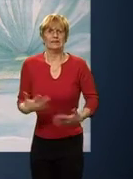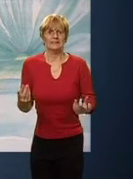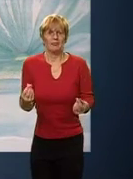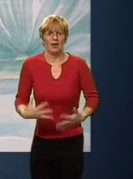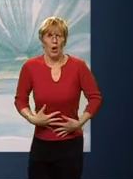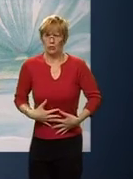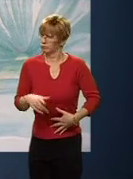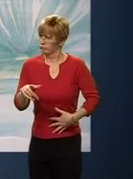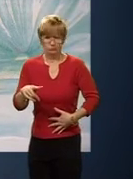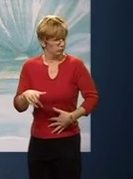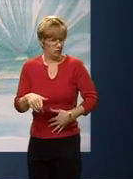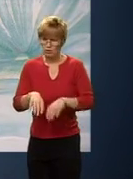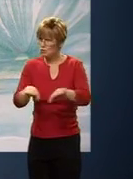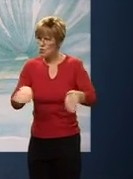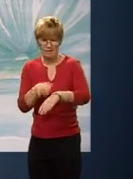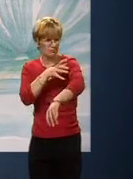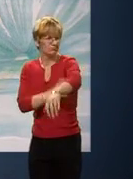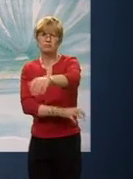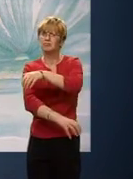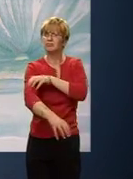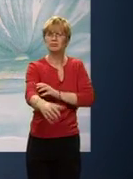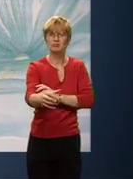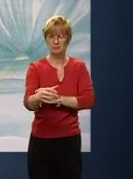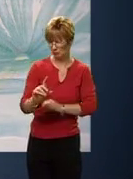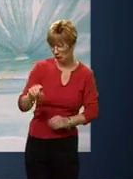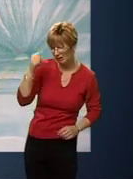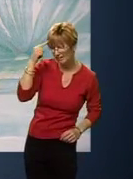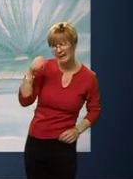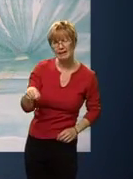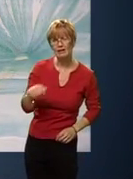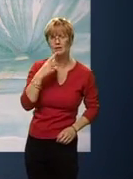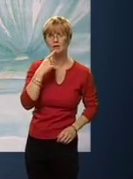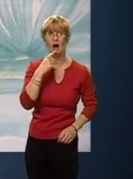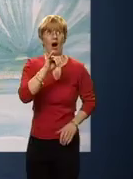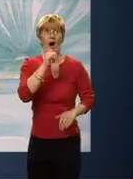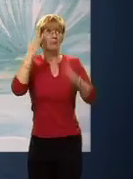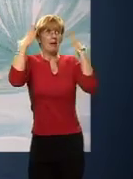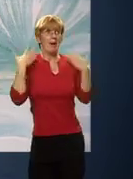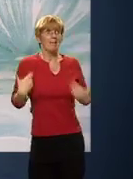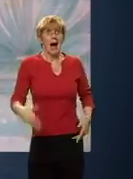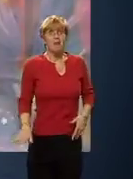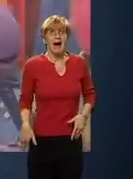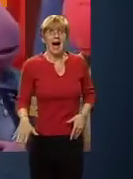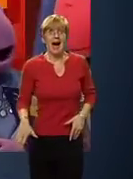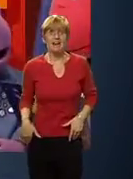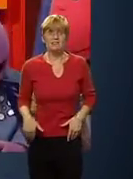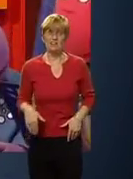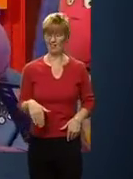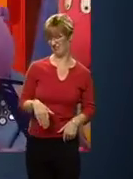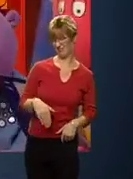water wings or the rubber ring. Now, what do you think it is? A mermaid! If they're real, that